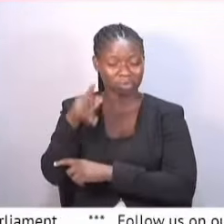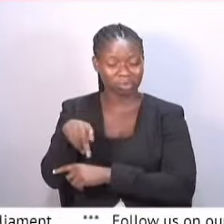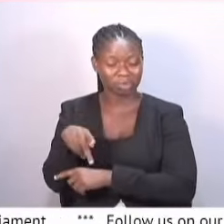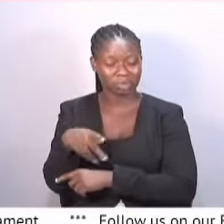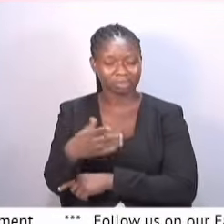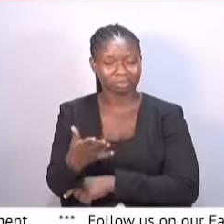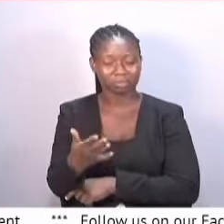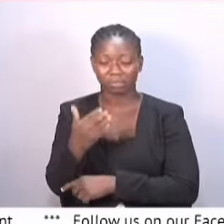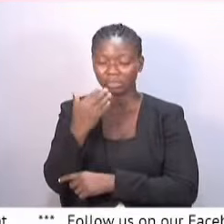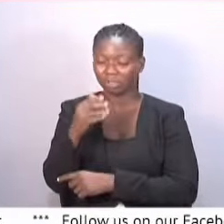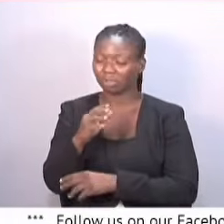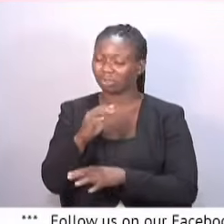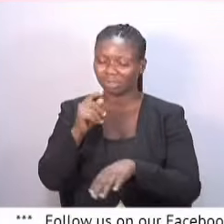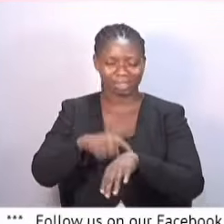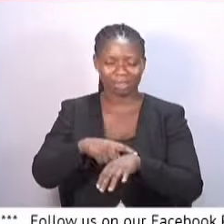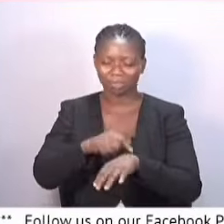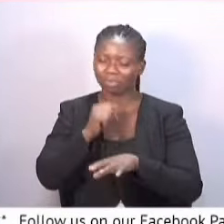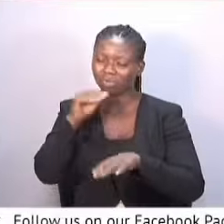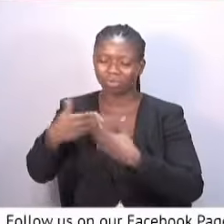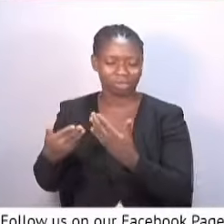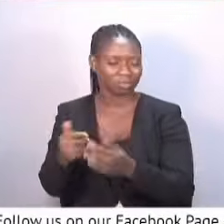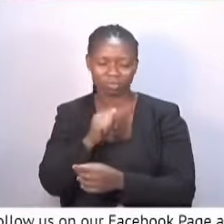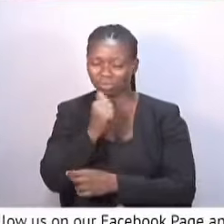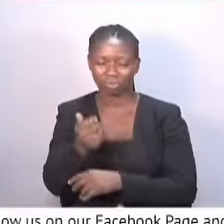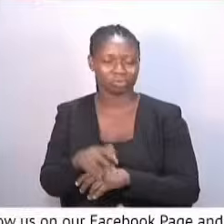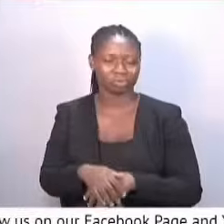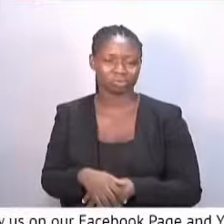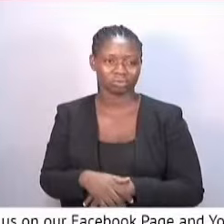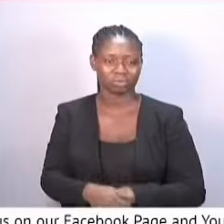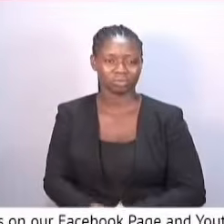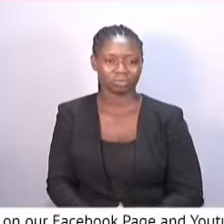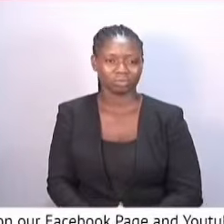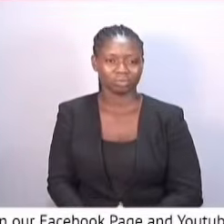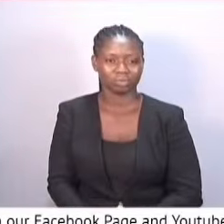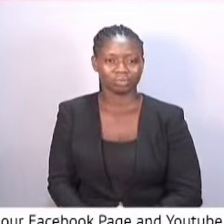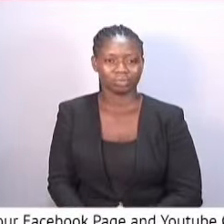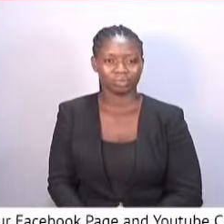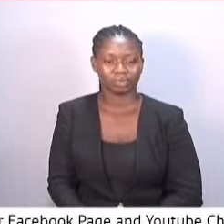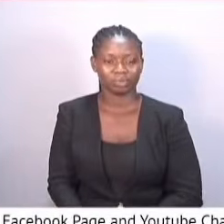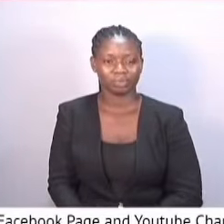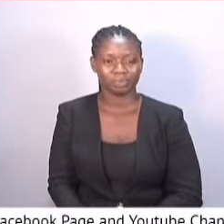Thank you, Mr. Speaker. There were no timelines. Thank you.